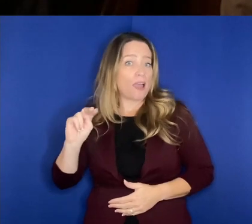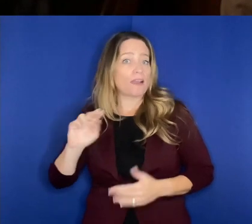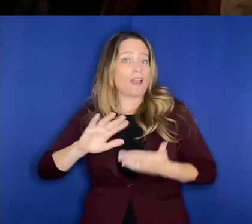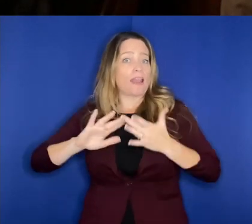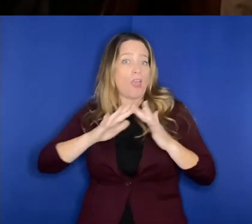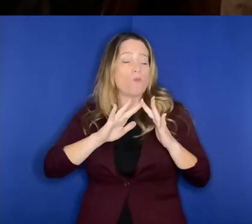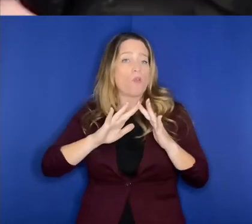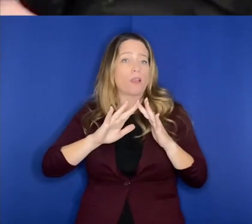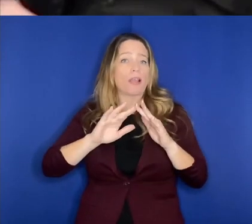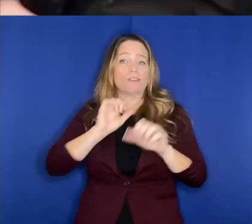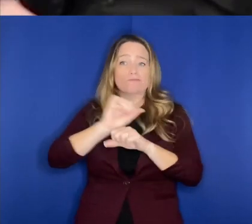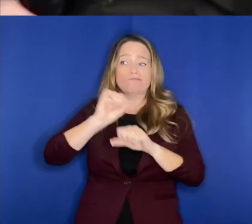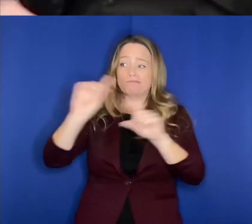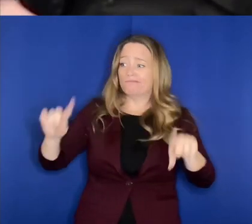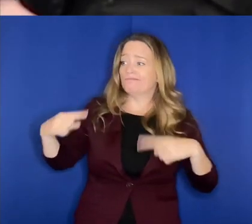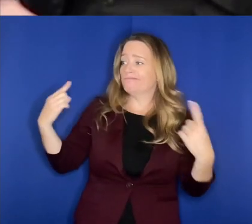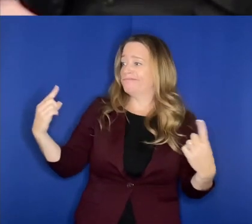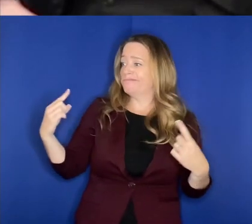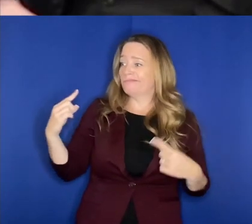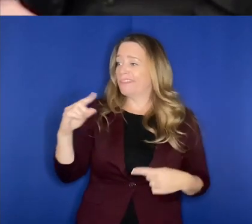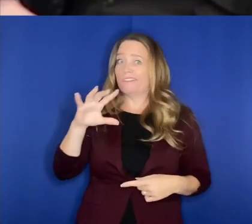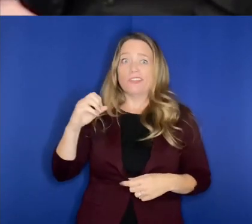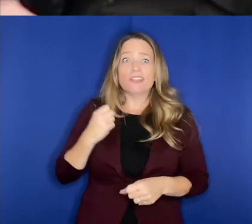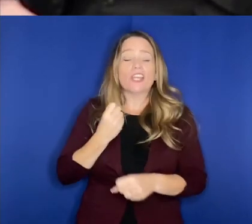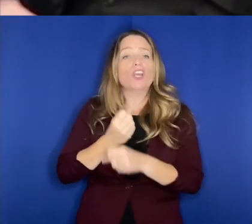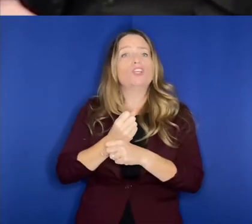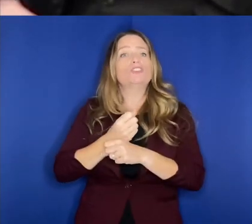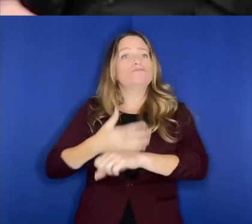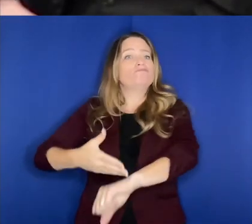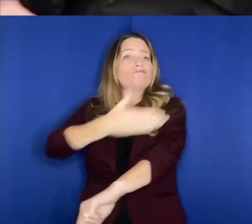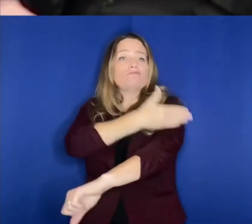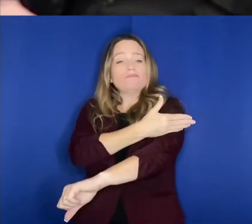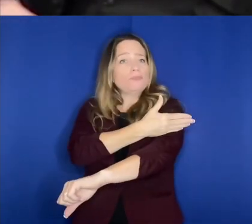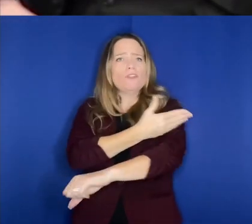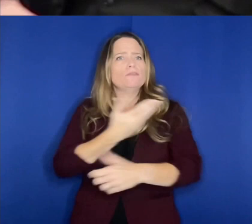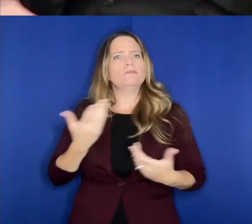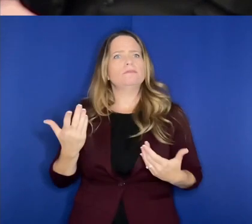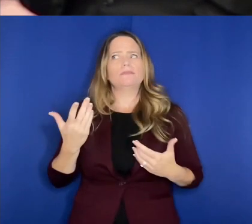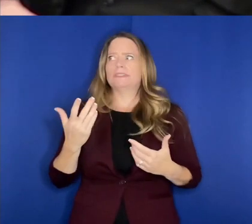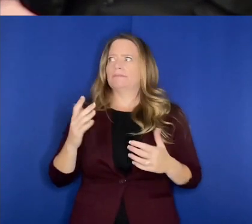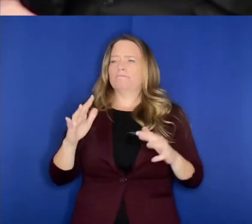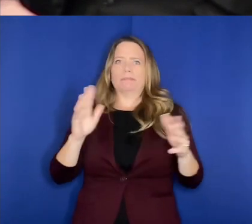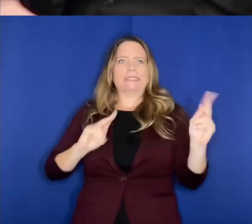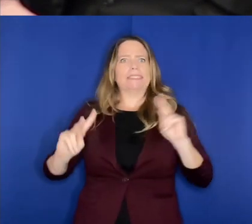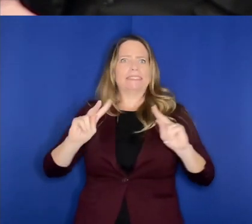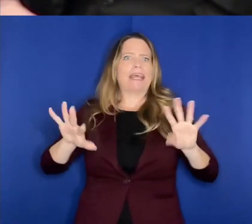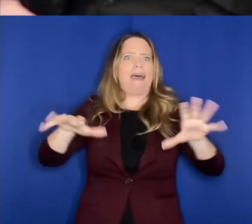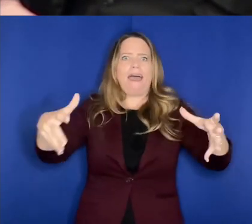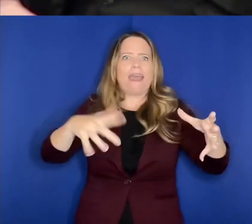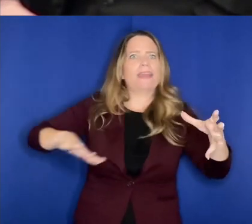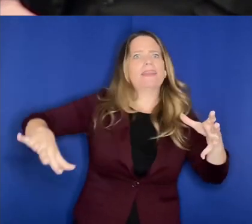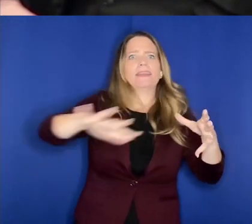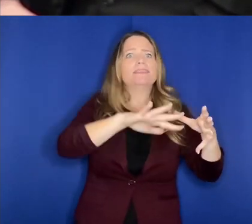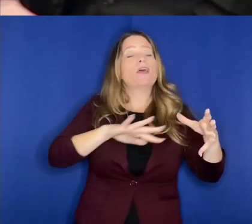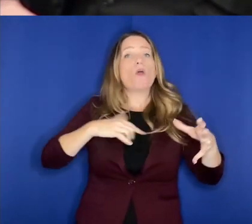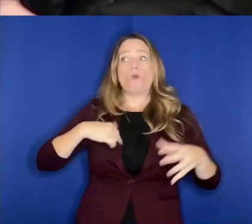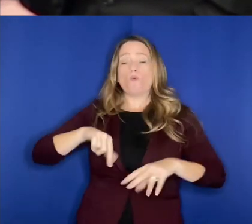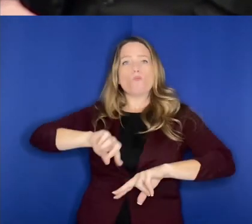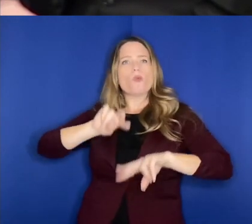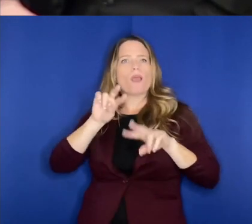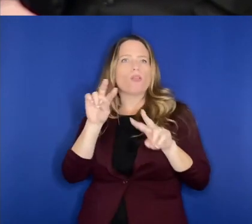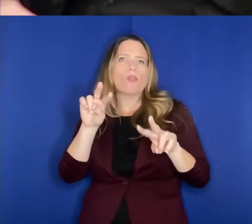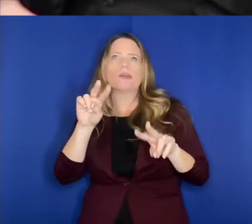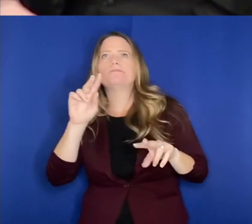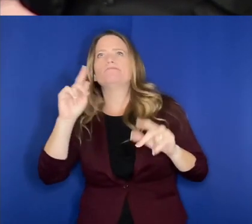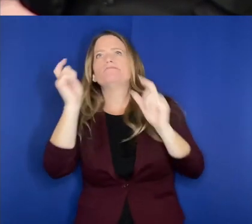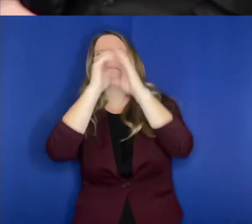The Aga Khan Development Network has worked over 5 decades to assist in the enhancement of civil society. And as we